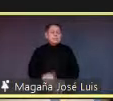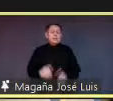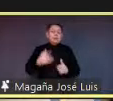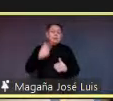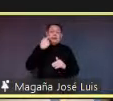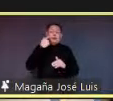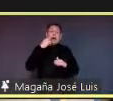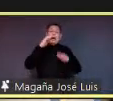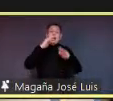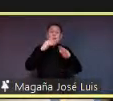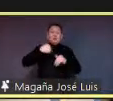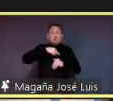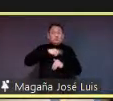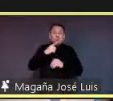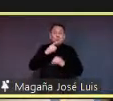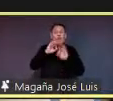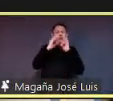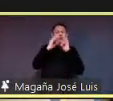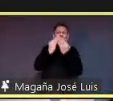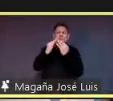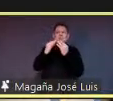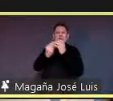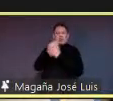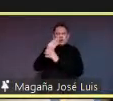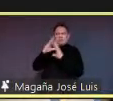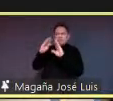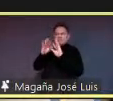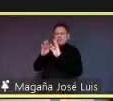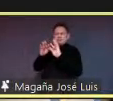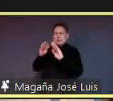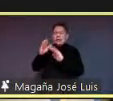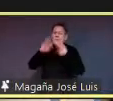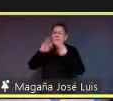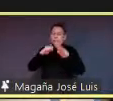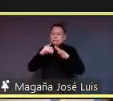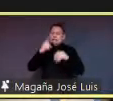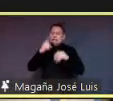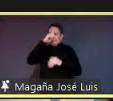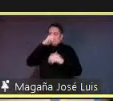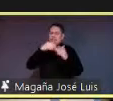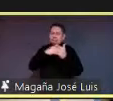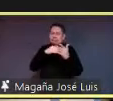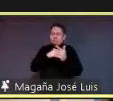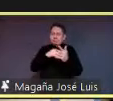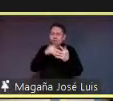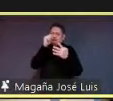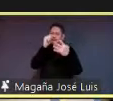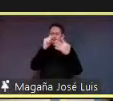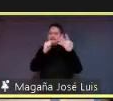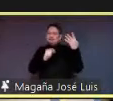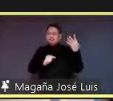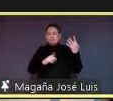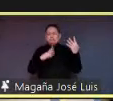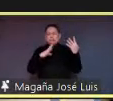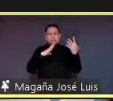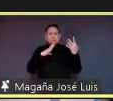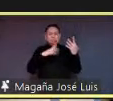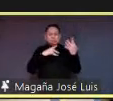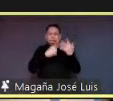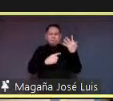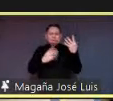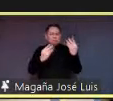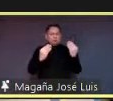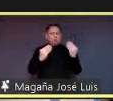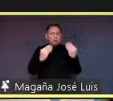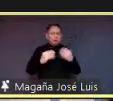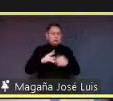of competency-based training? What are the challenges that we have found and that the literature has reported? Well, these